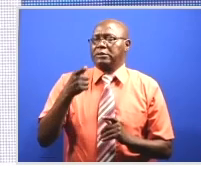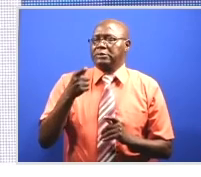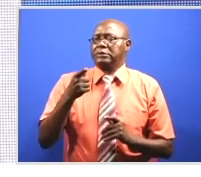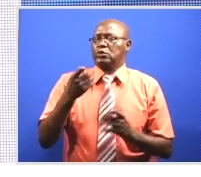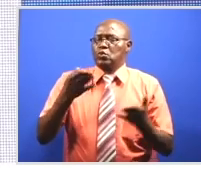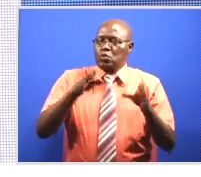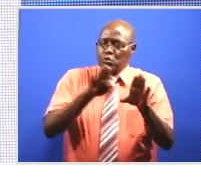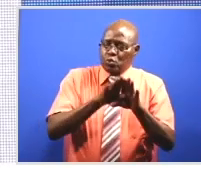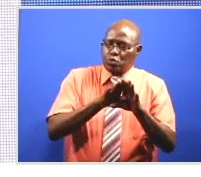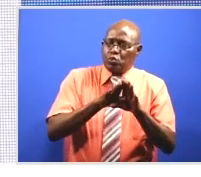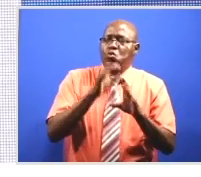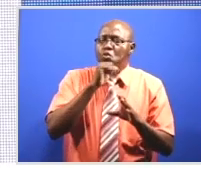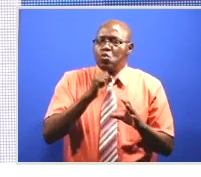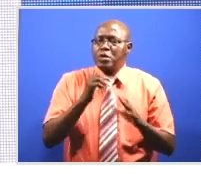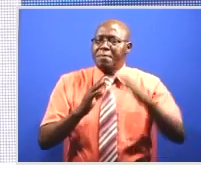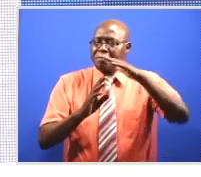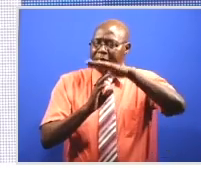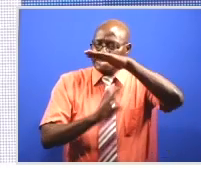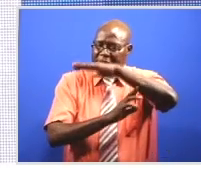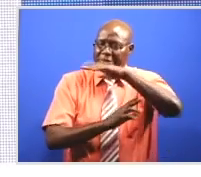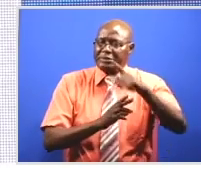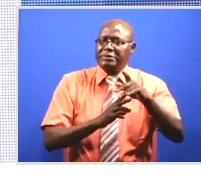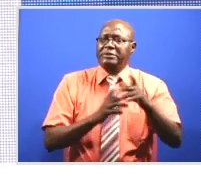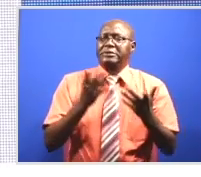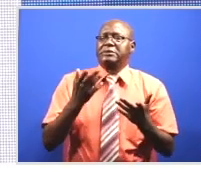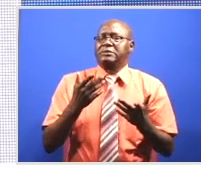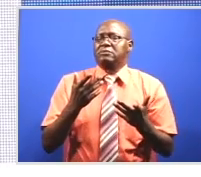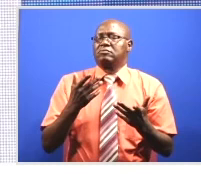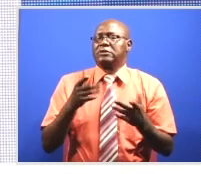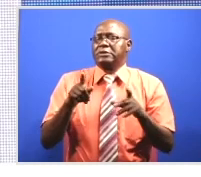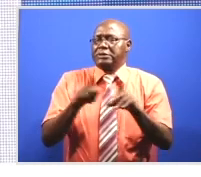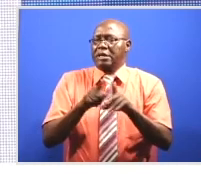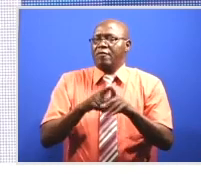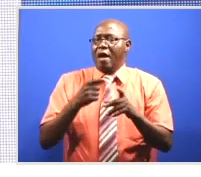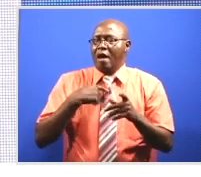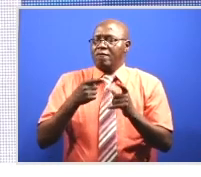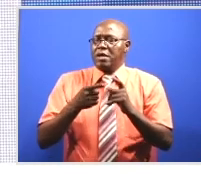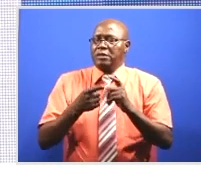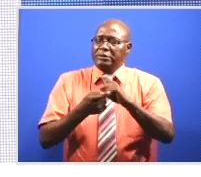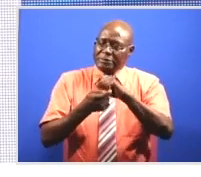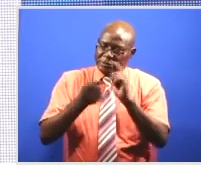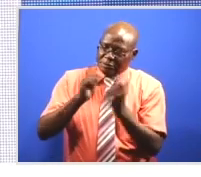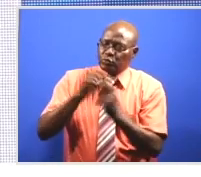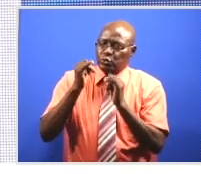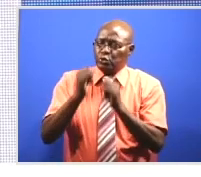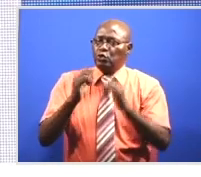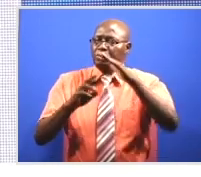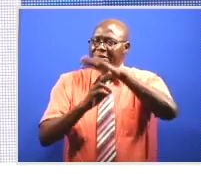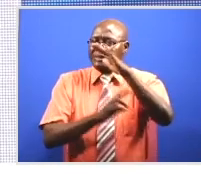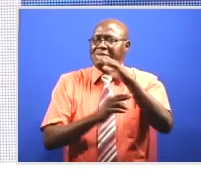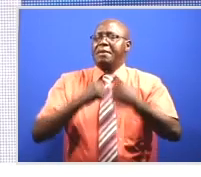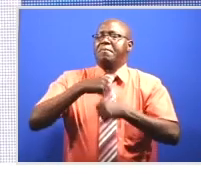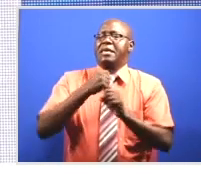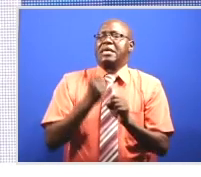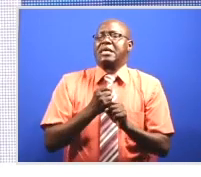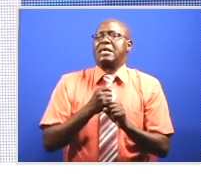River Nzoia bridge, coupled with the stalling of an adjacent new bridge, has spelled doom for them, as they have to spend